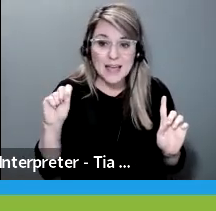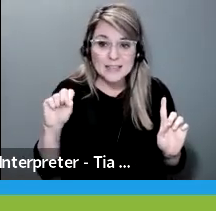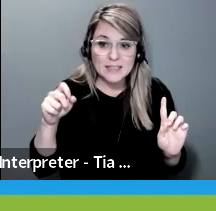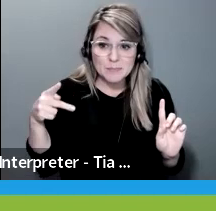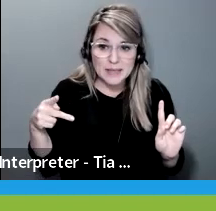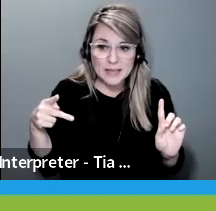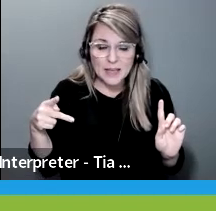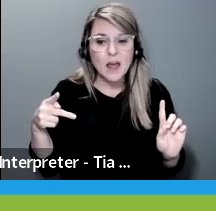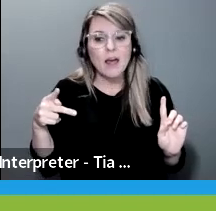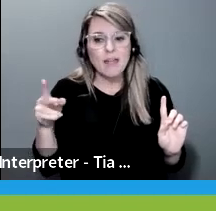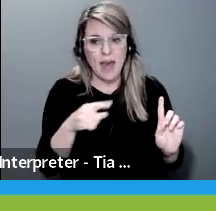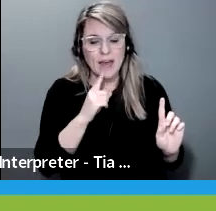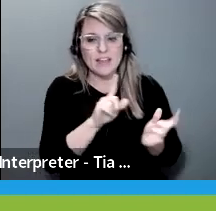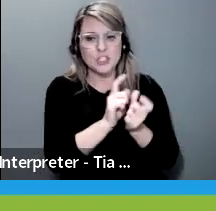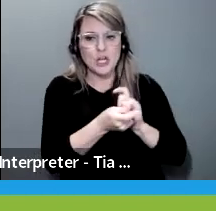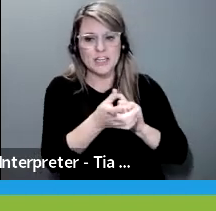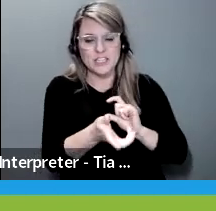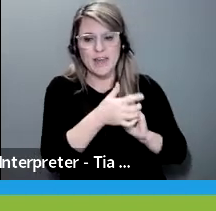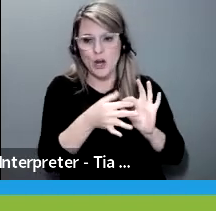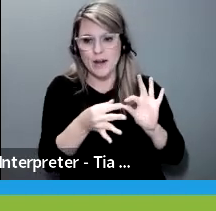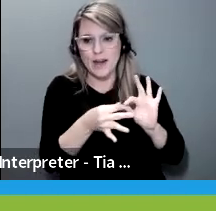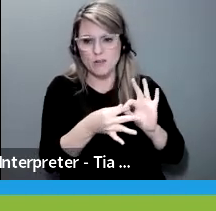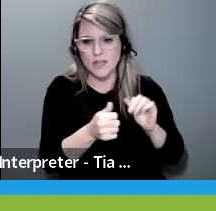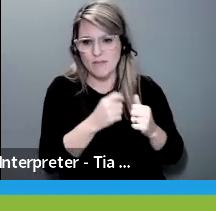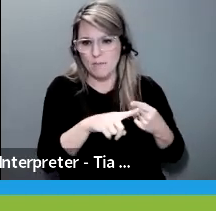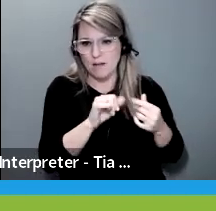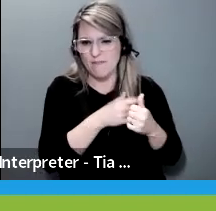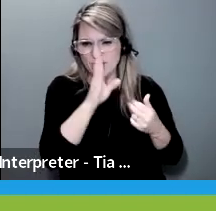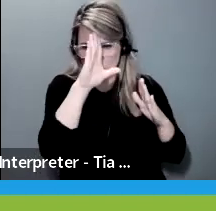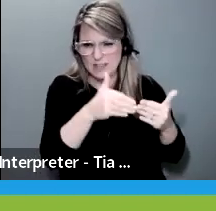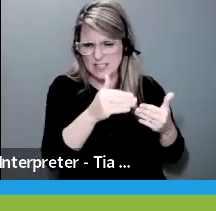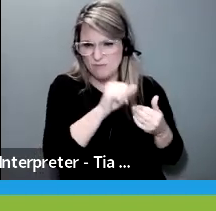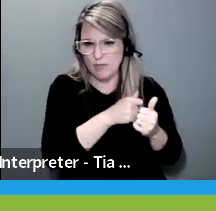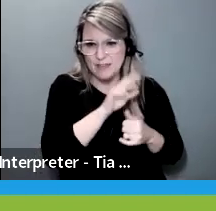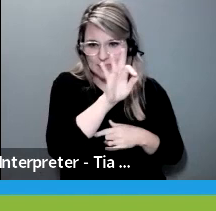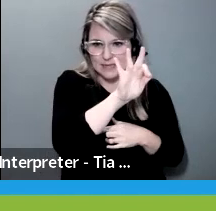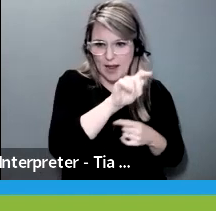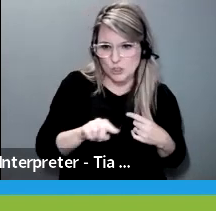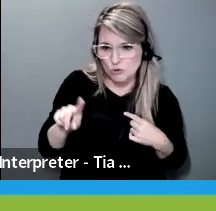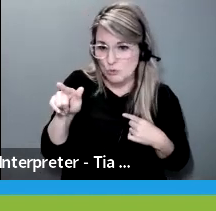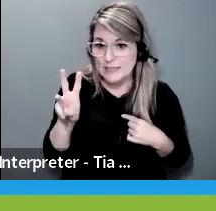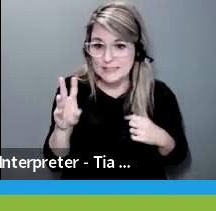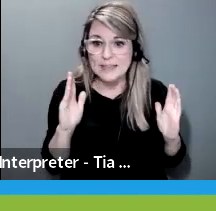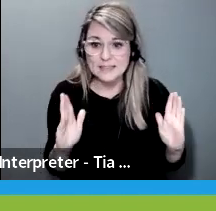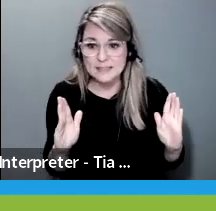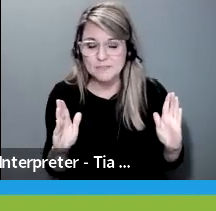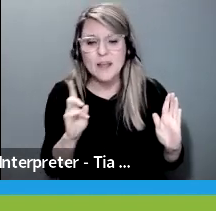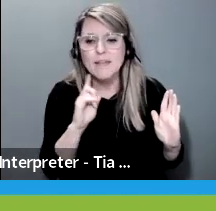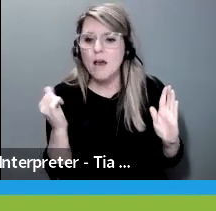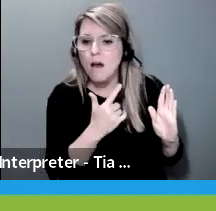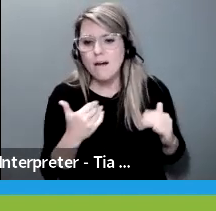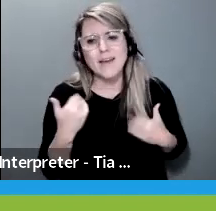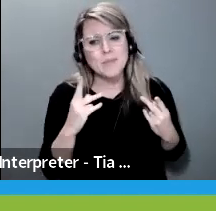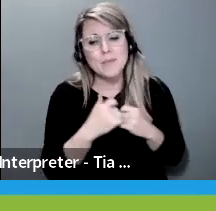to focus on those youth strengths, as you noticed. Okay, Youth Thrive believes that all young people should be valued,